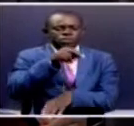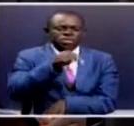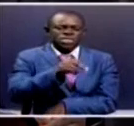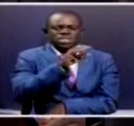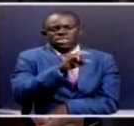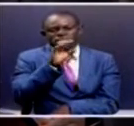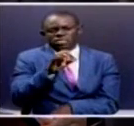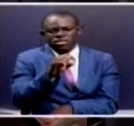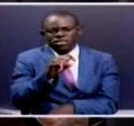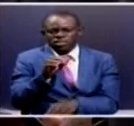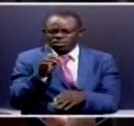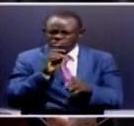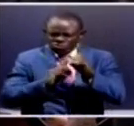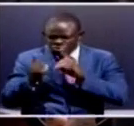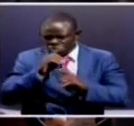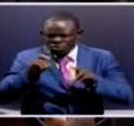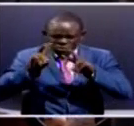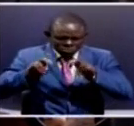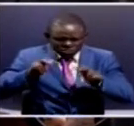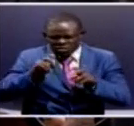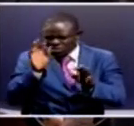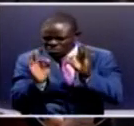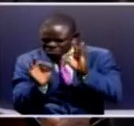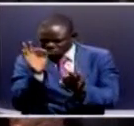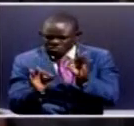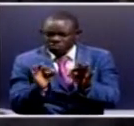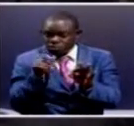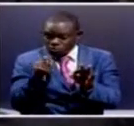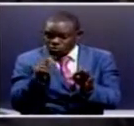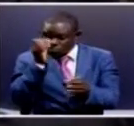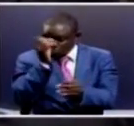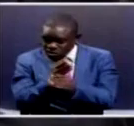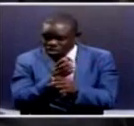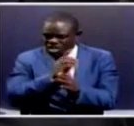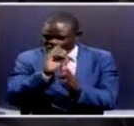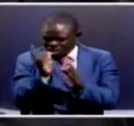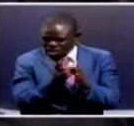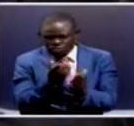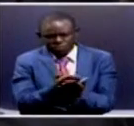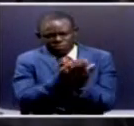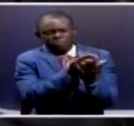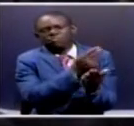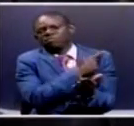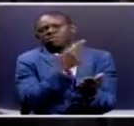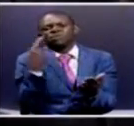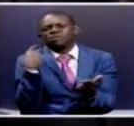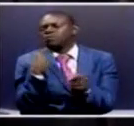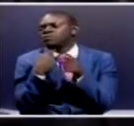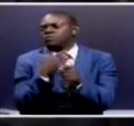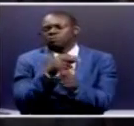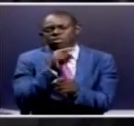draft constitution for submission to Parliament. Okay? This is bringing